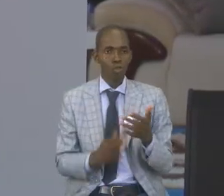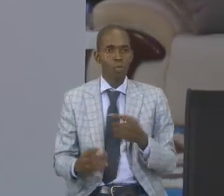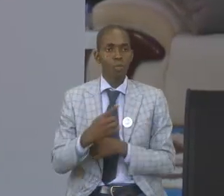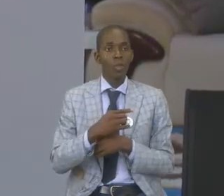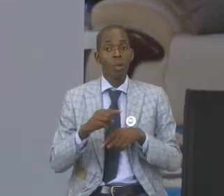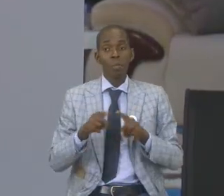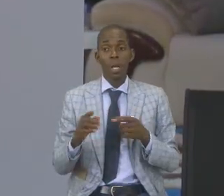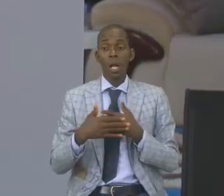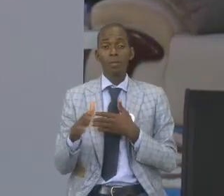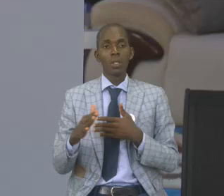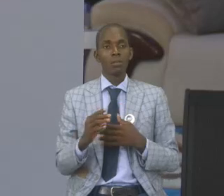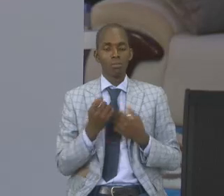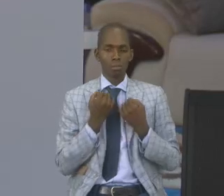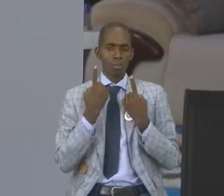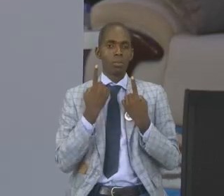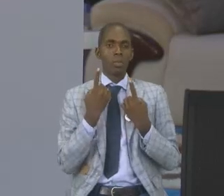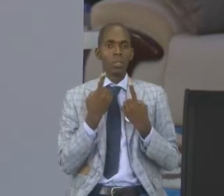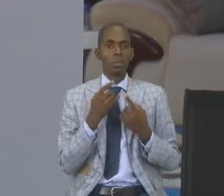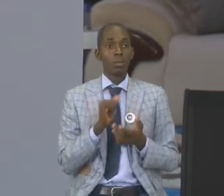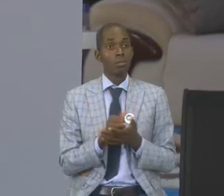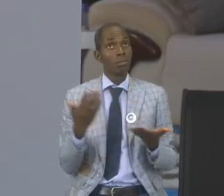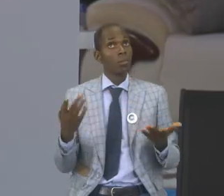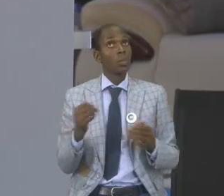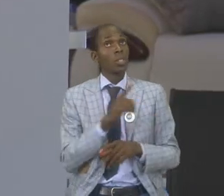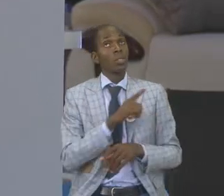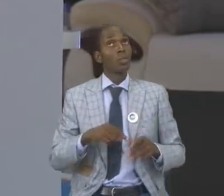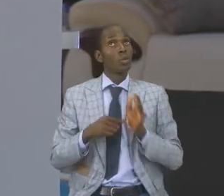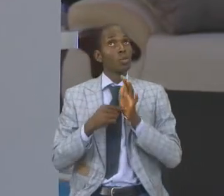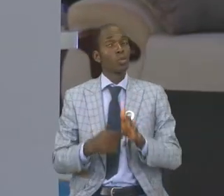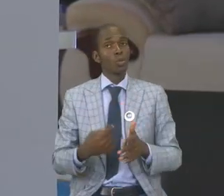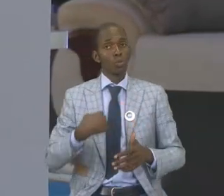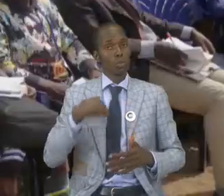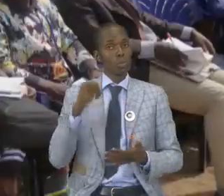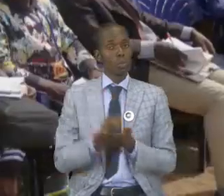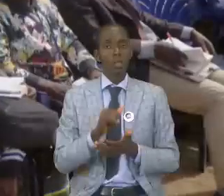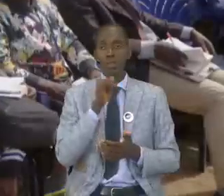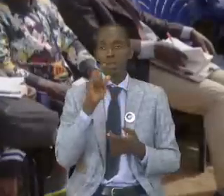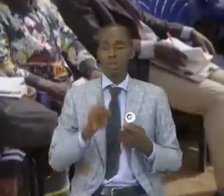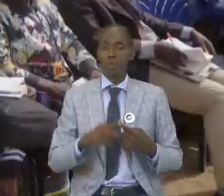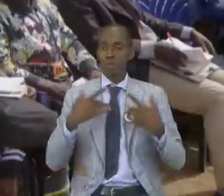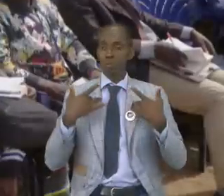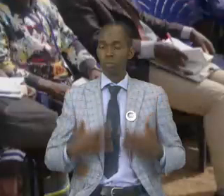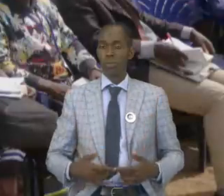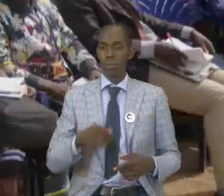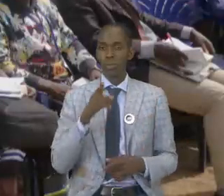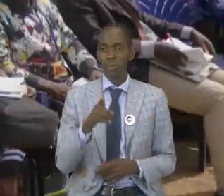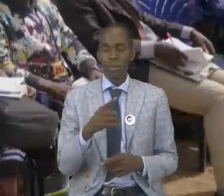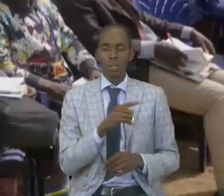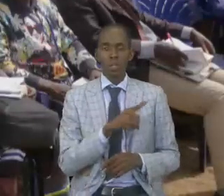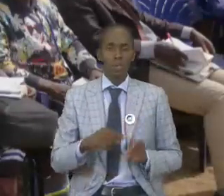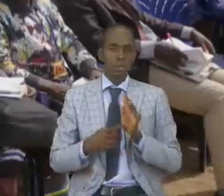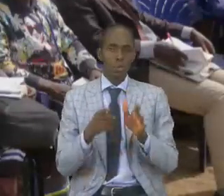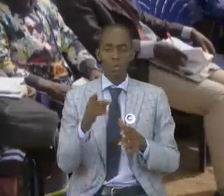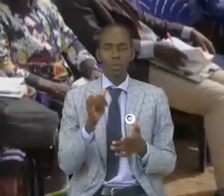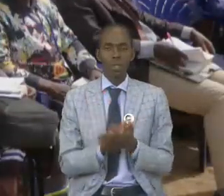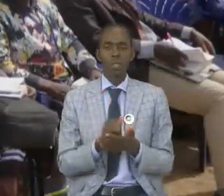He said, the Lord showed you that not to depress you. The Lord showed you that not to discourage you. The Lord